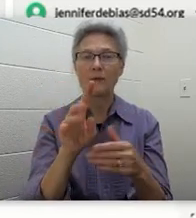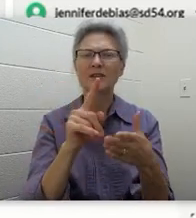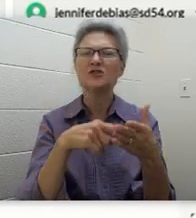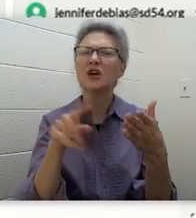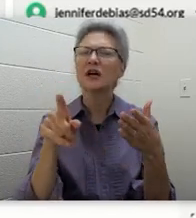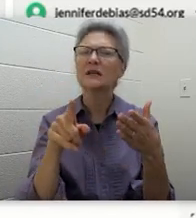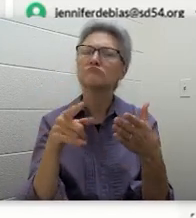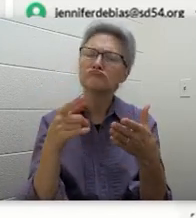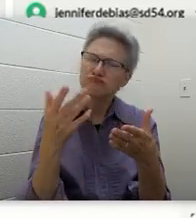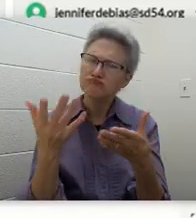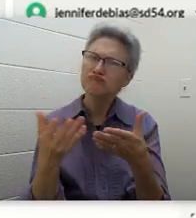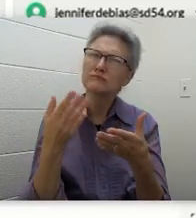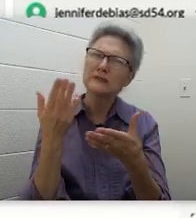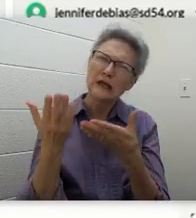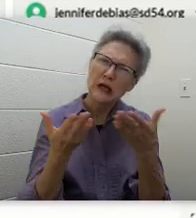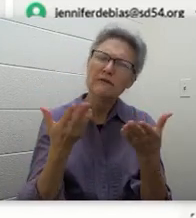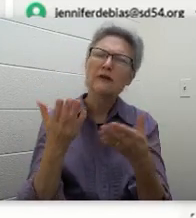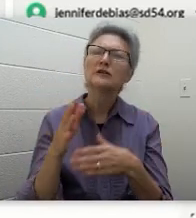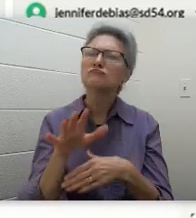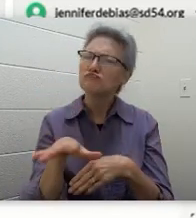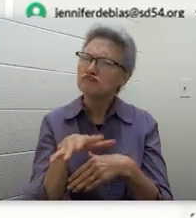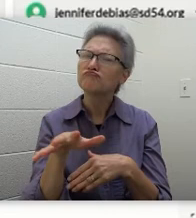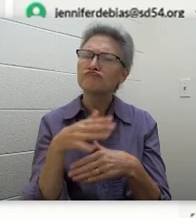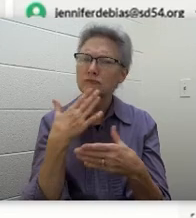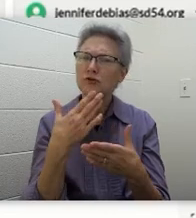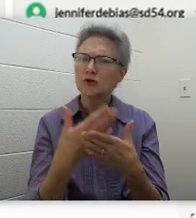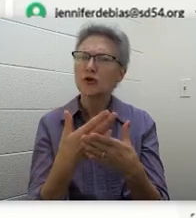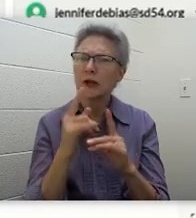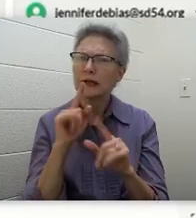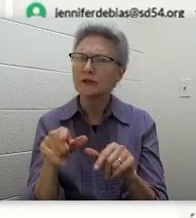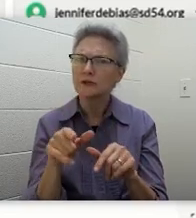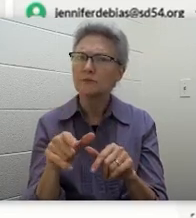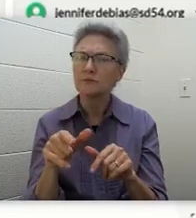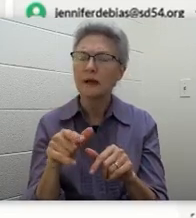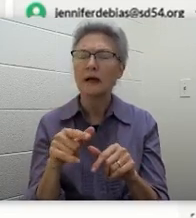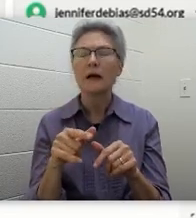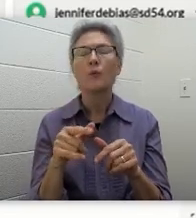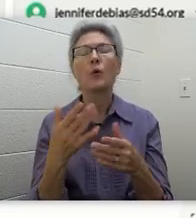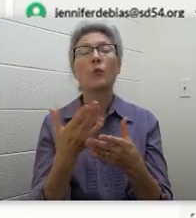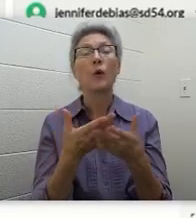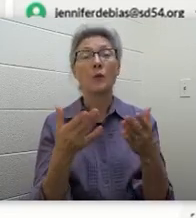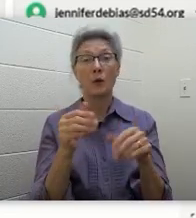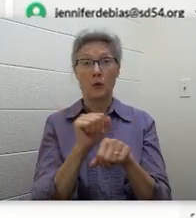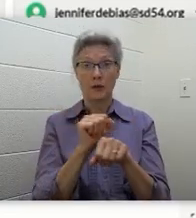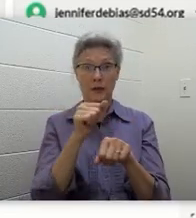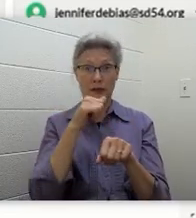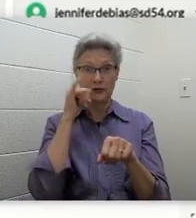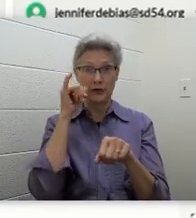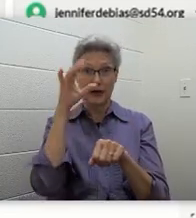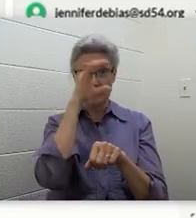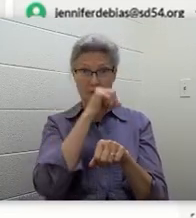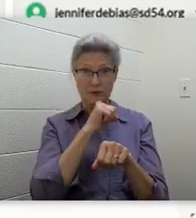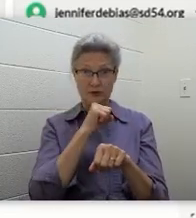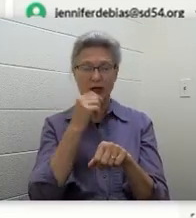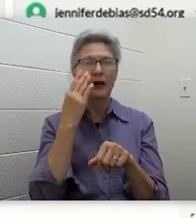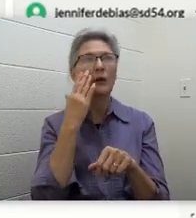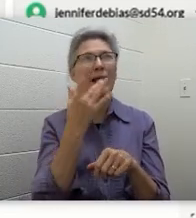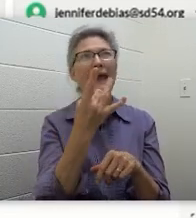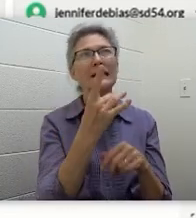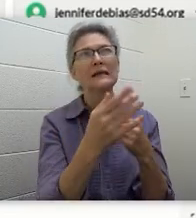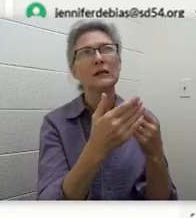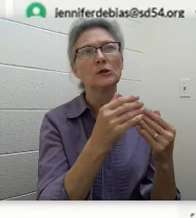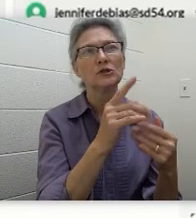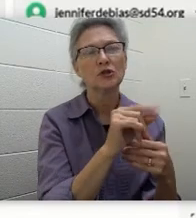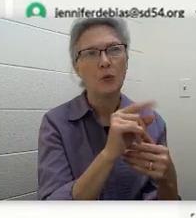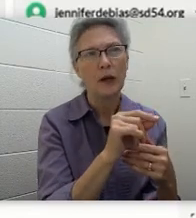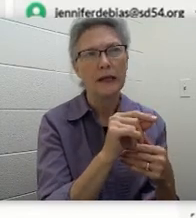the reasonableness real quick with what we worked on yesterday, our estimation. I know that 18 is close to 20. So